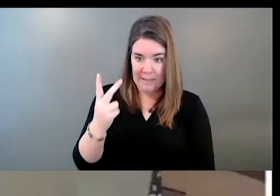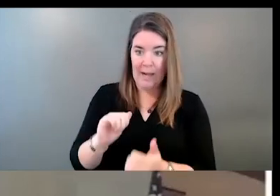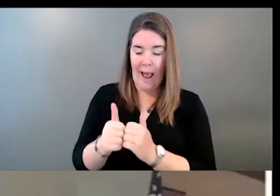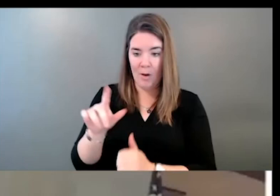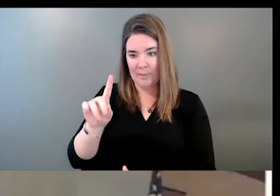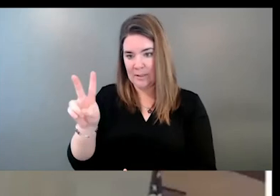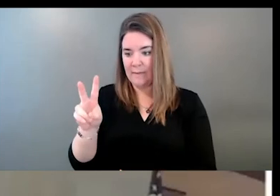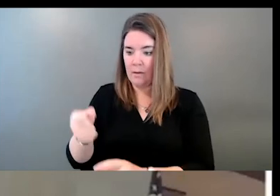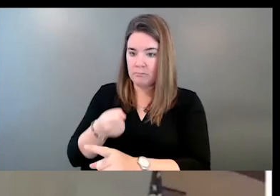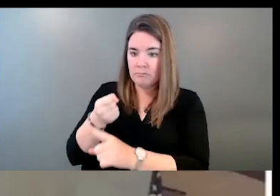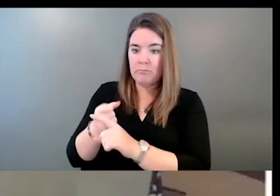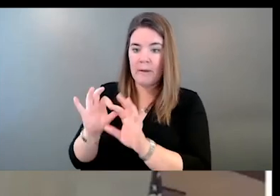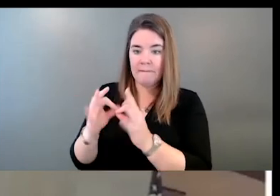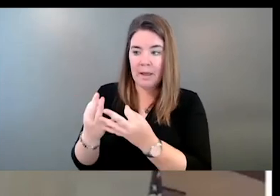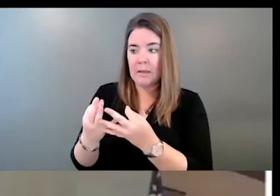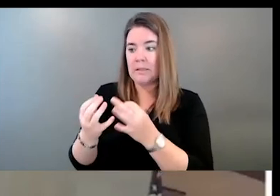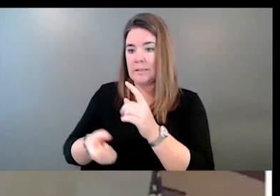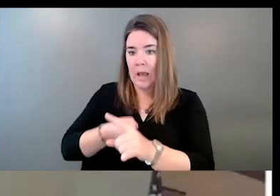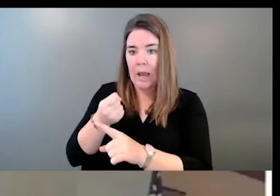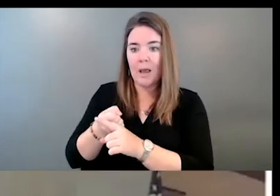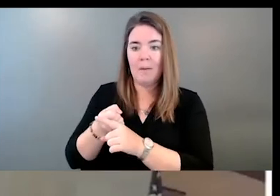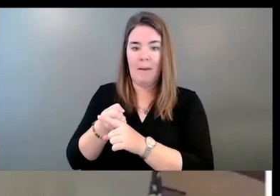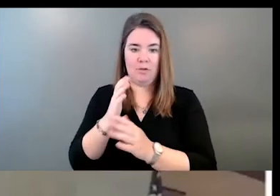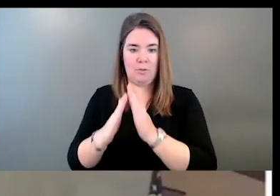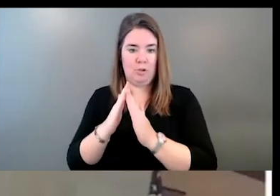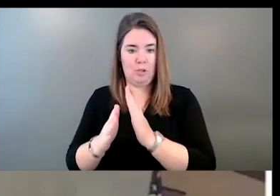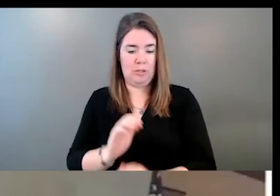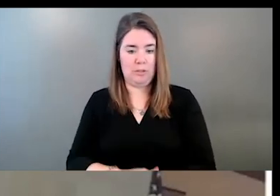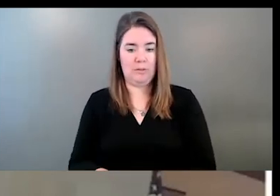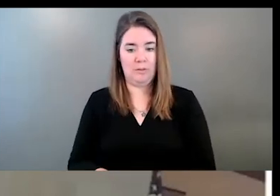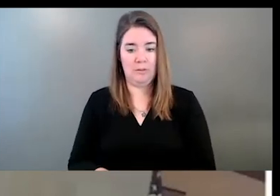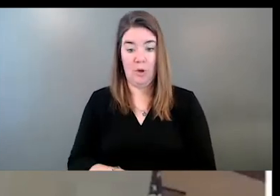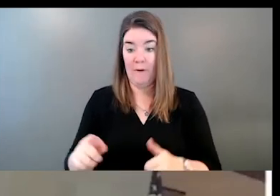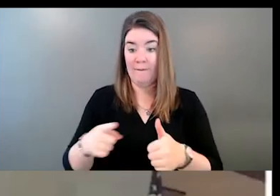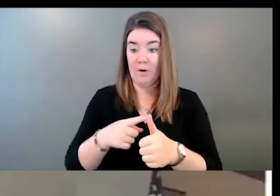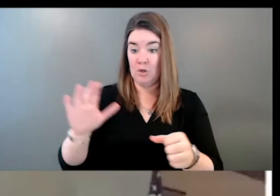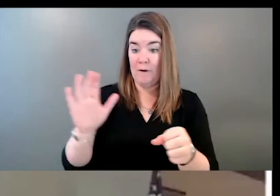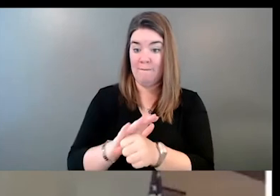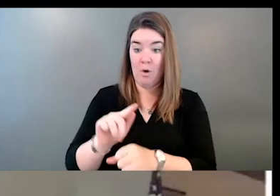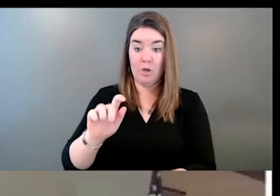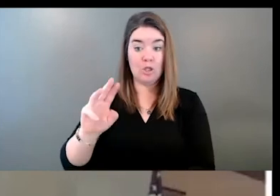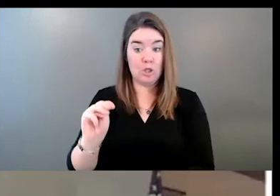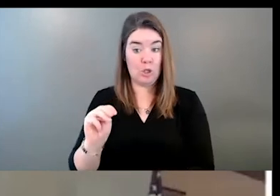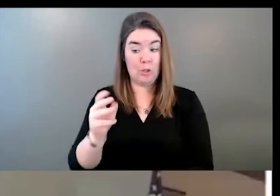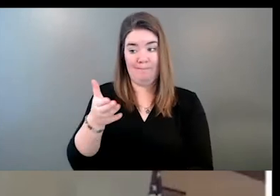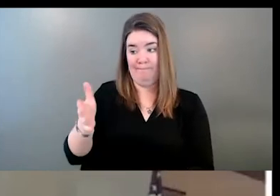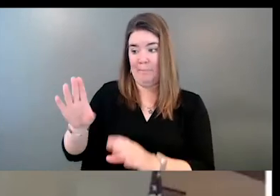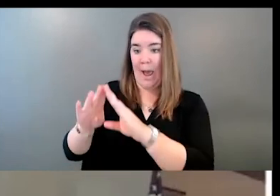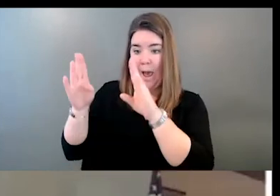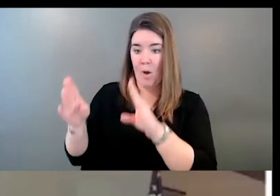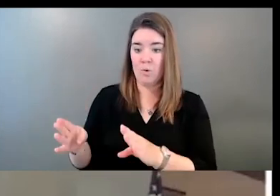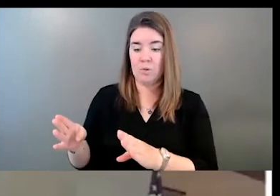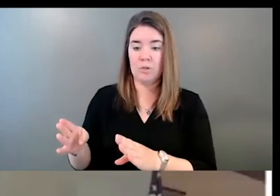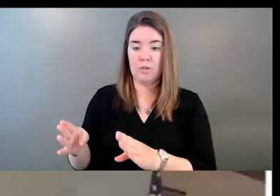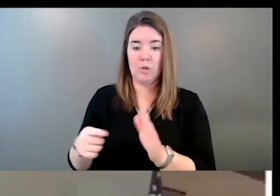impacts families and communities. She's serving her first full term in the House, where she represents part